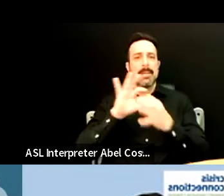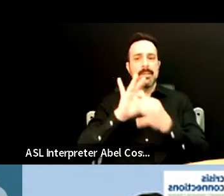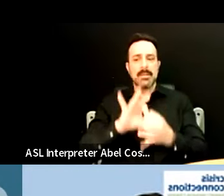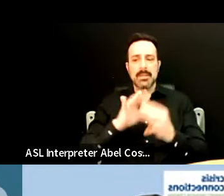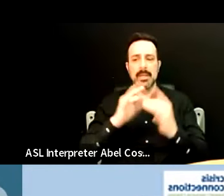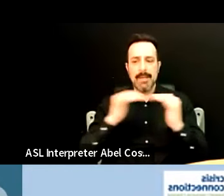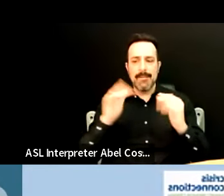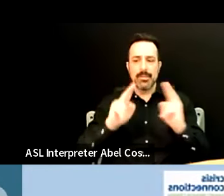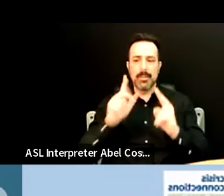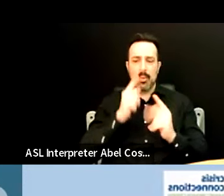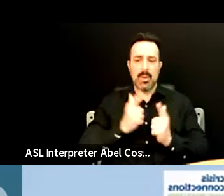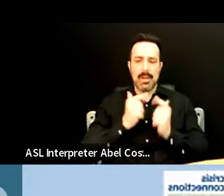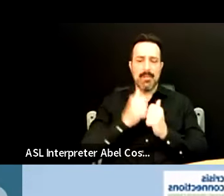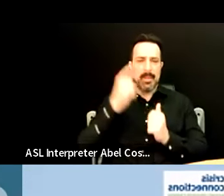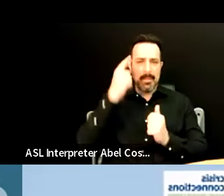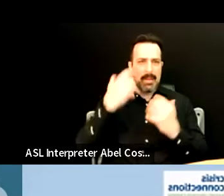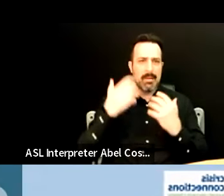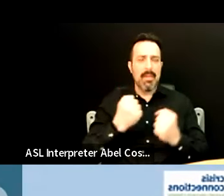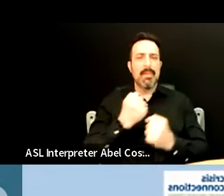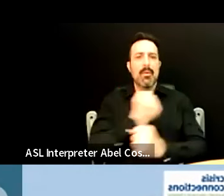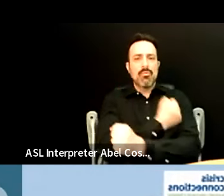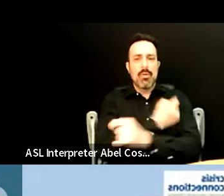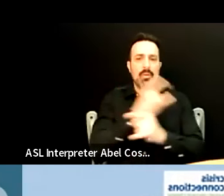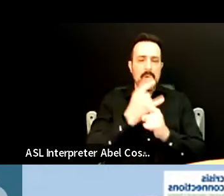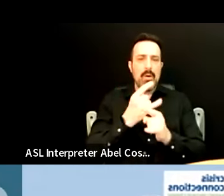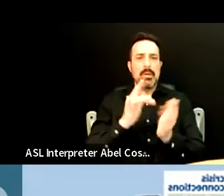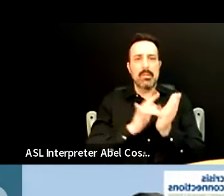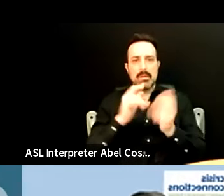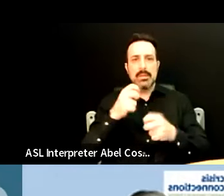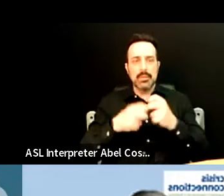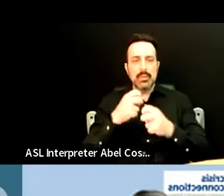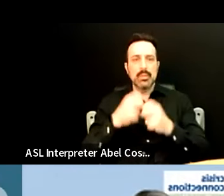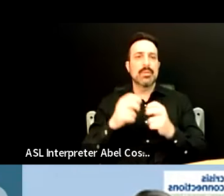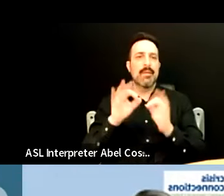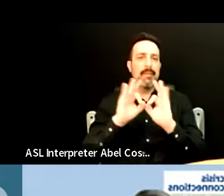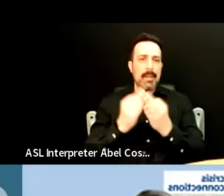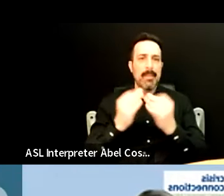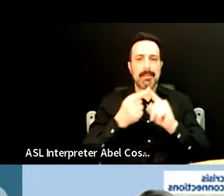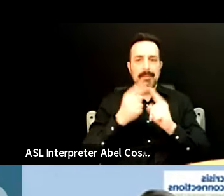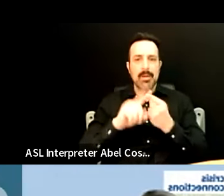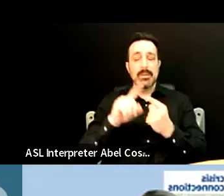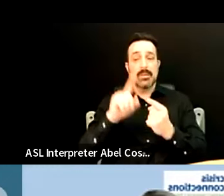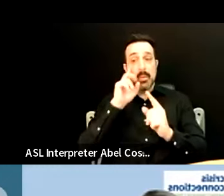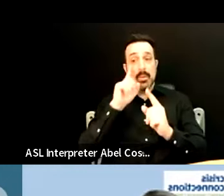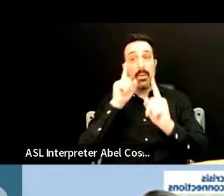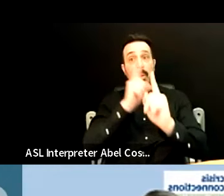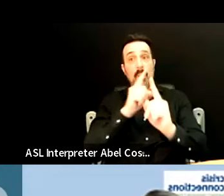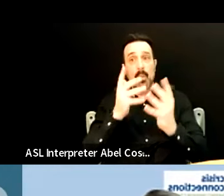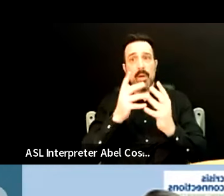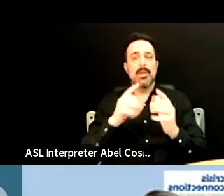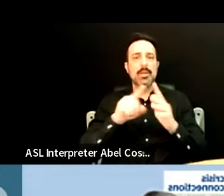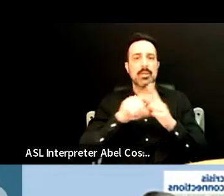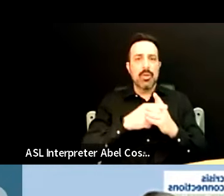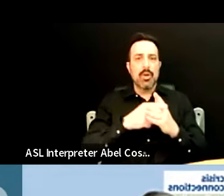who live with mental health or substance use issues, their family and friends. As such, we intentionally start our sessions by